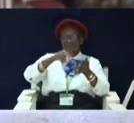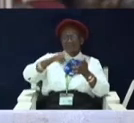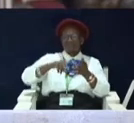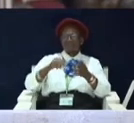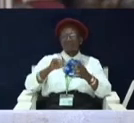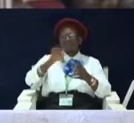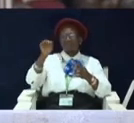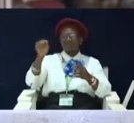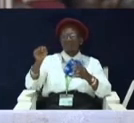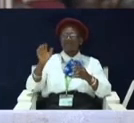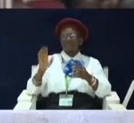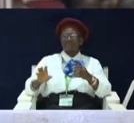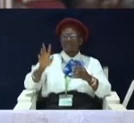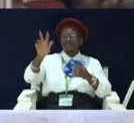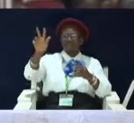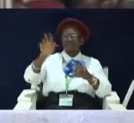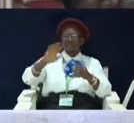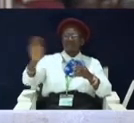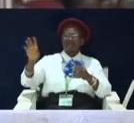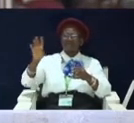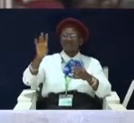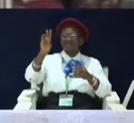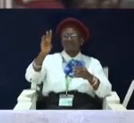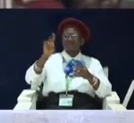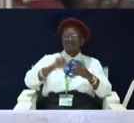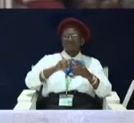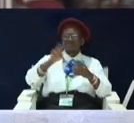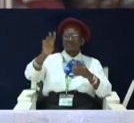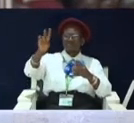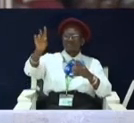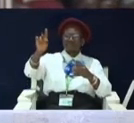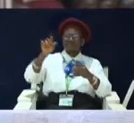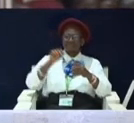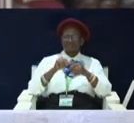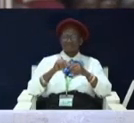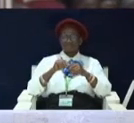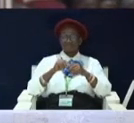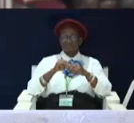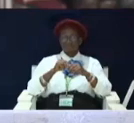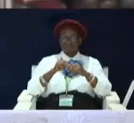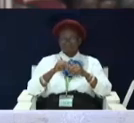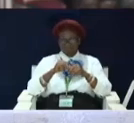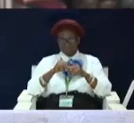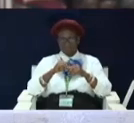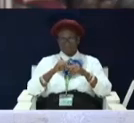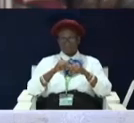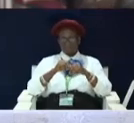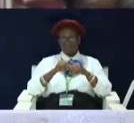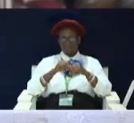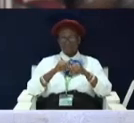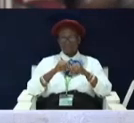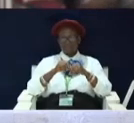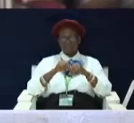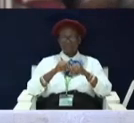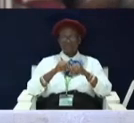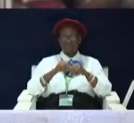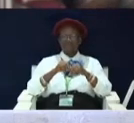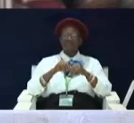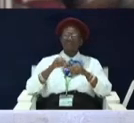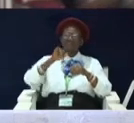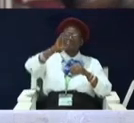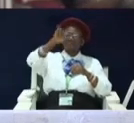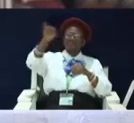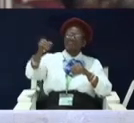7 to 17. Debaka we Joshua uriketa esteket kejede iketa dilogun. Joshua 3, 7